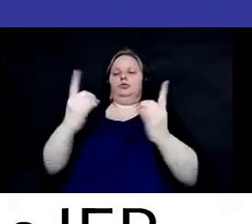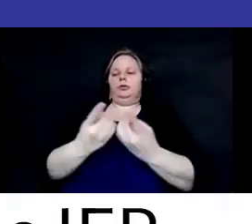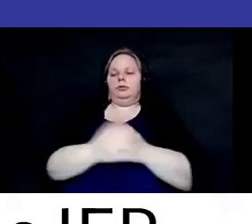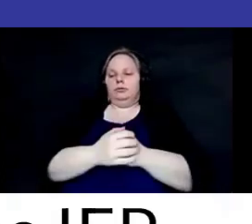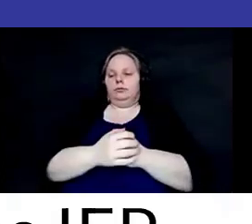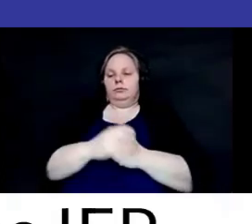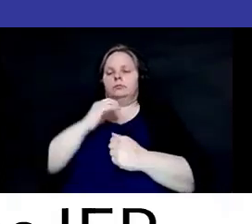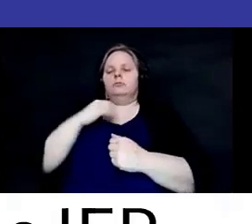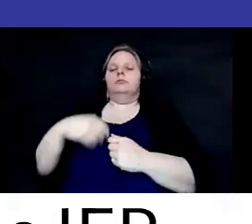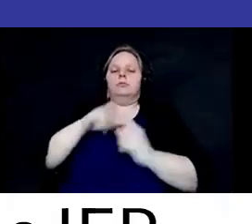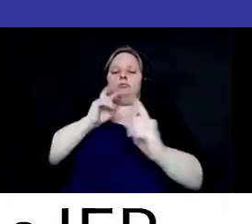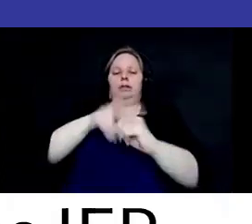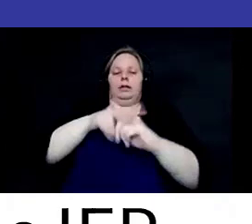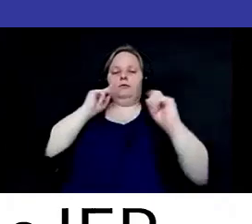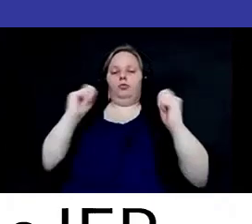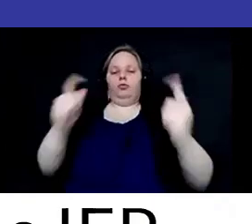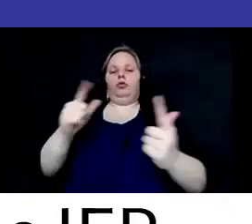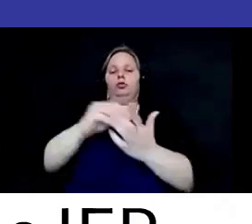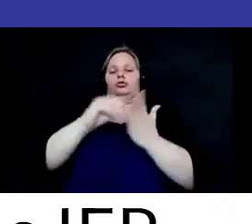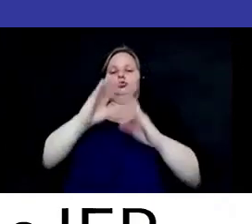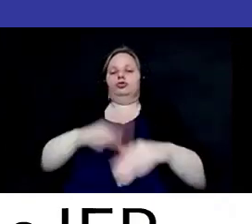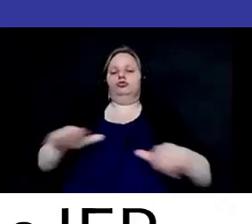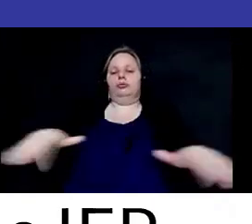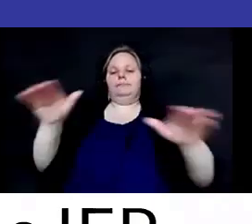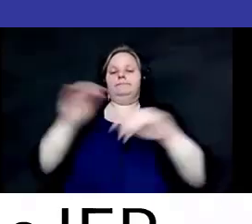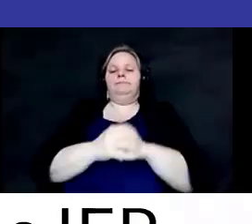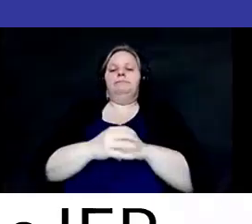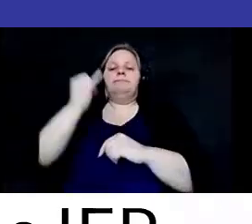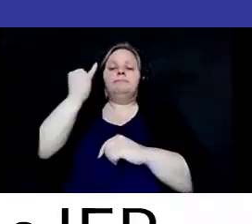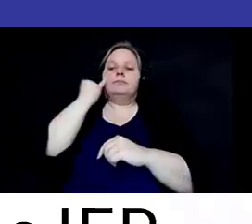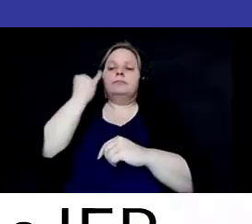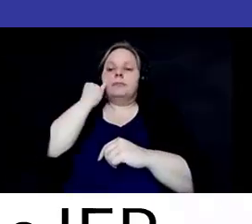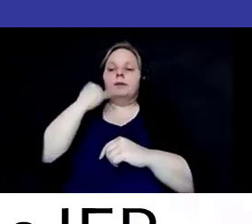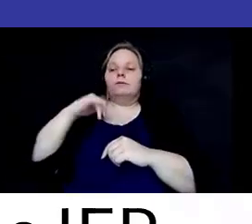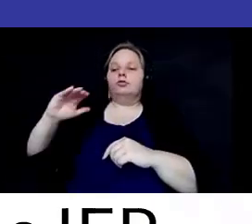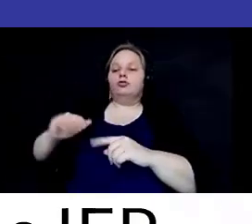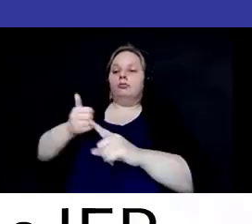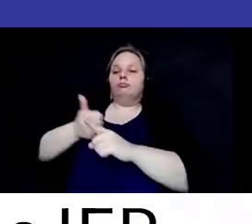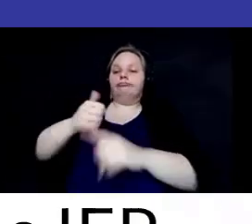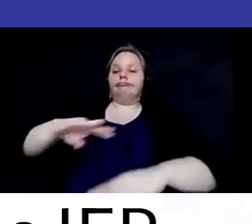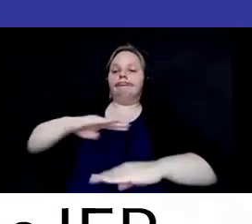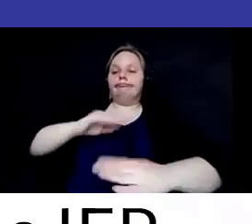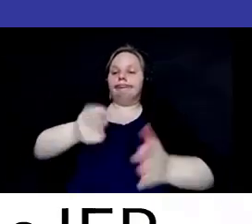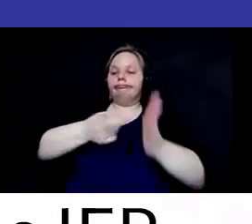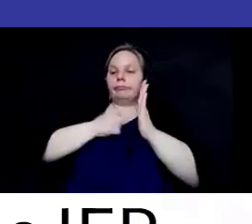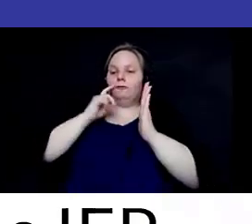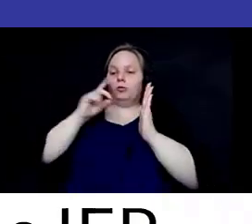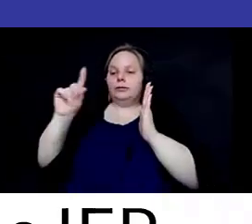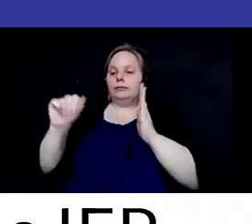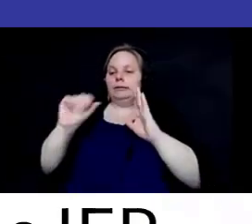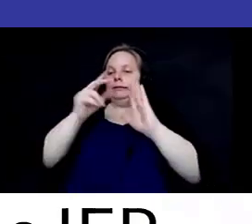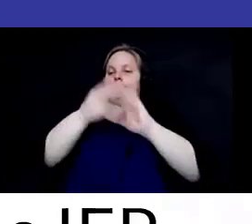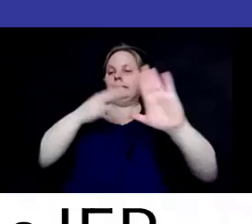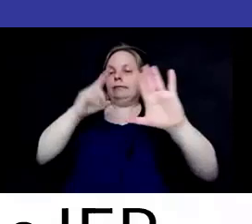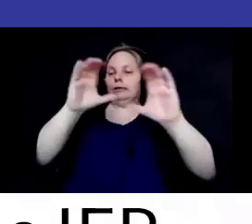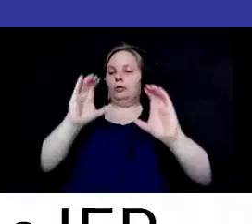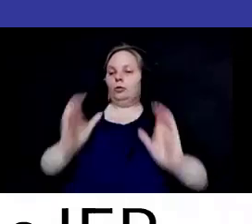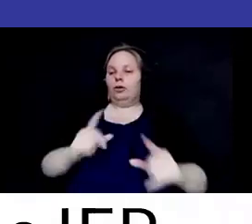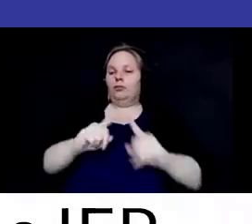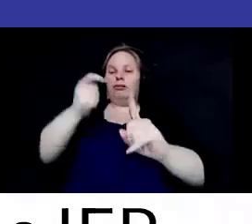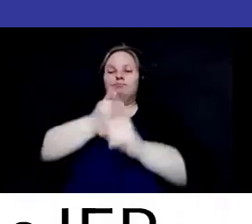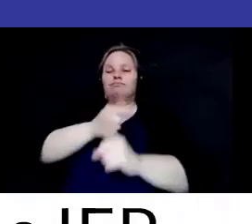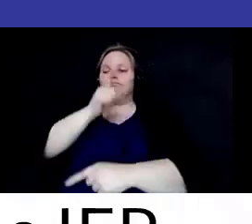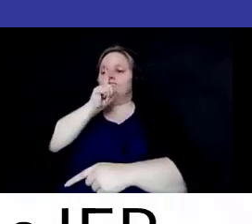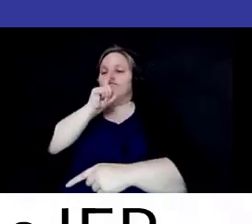apply to all children. So if a child meets criteria for a disability category, but does not